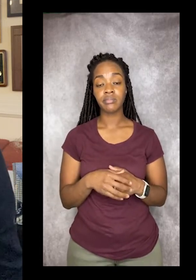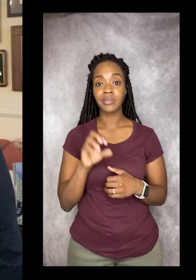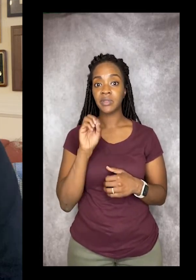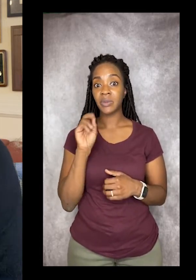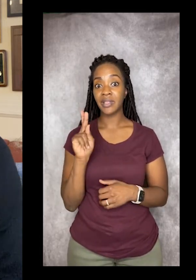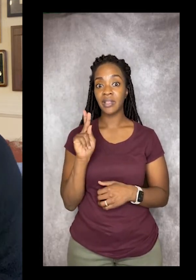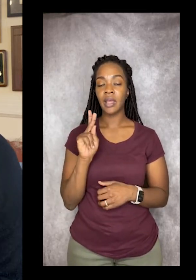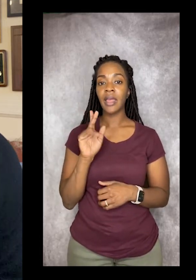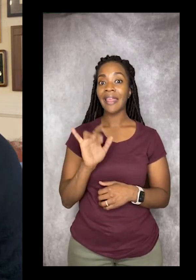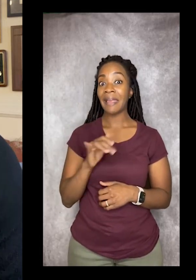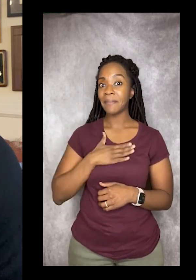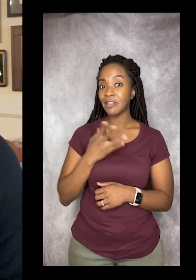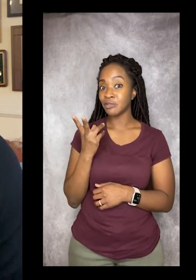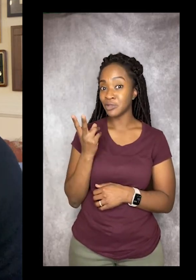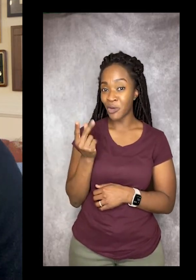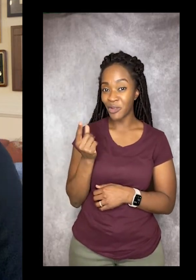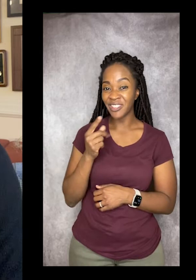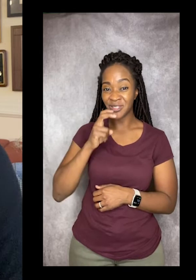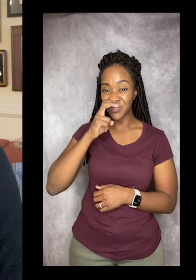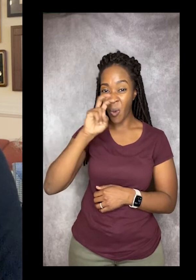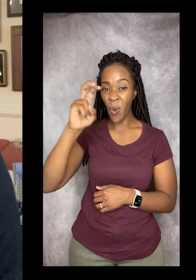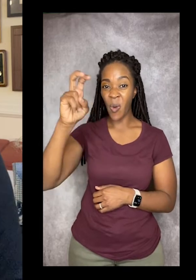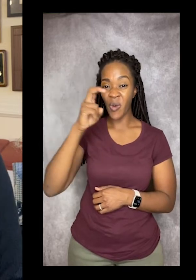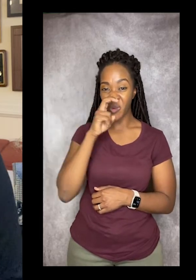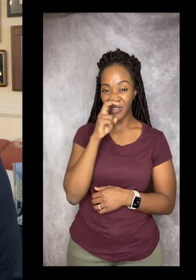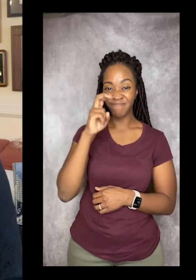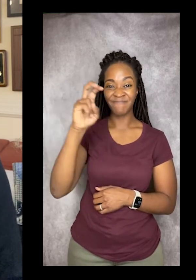Okay, that is my dog snoring.